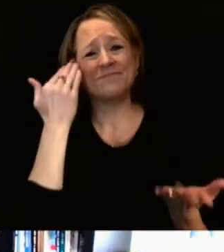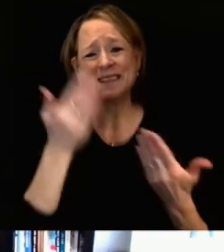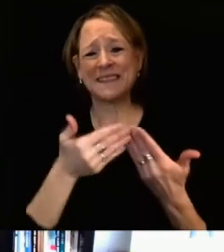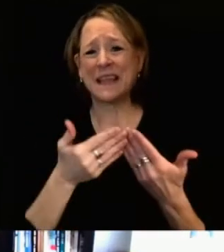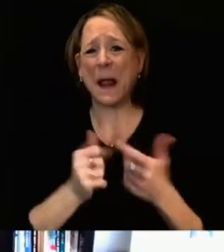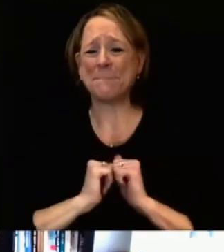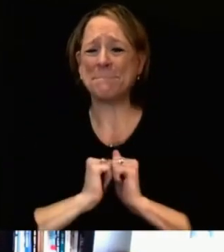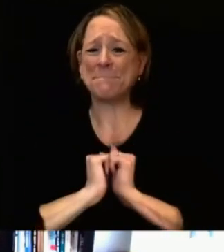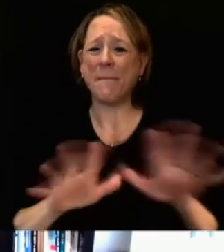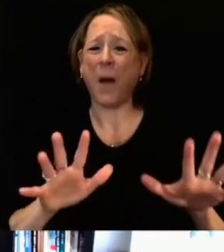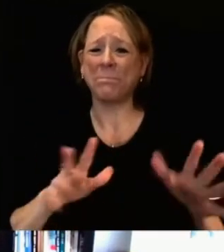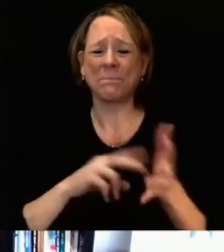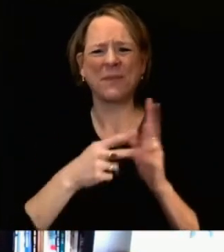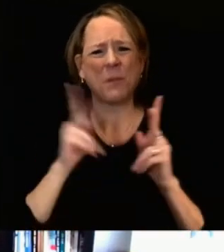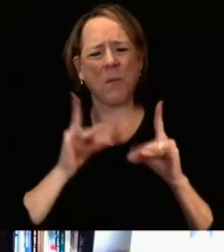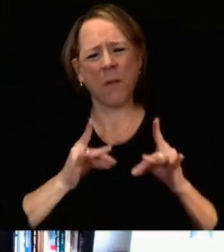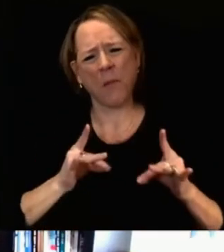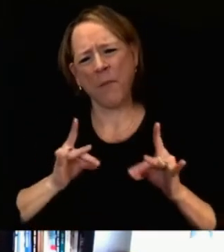the pandemic.